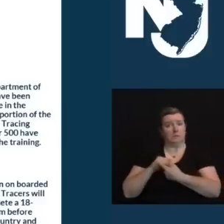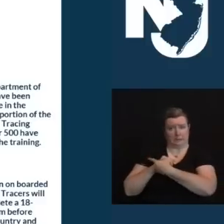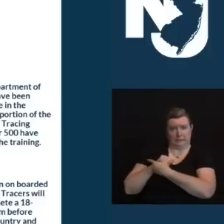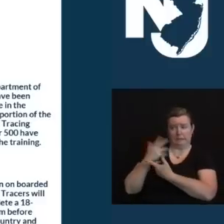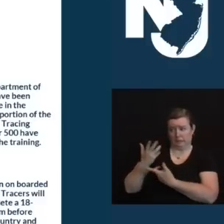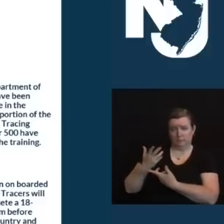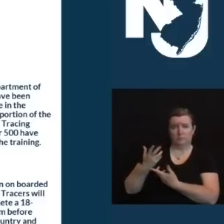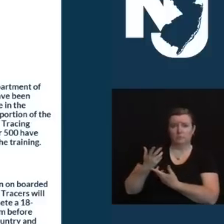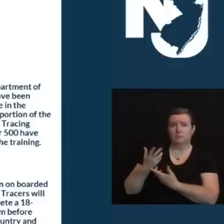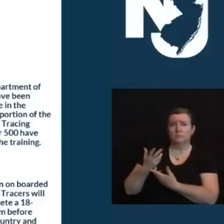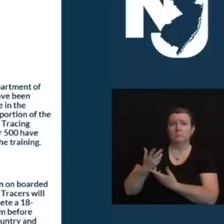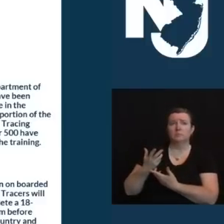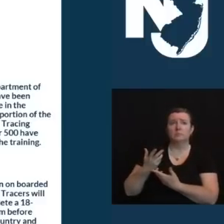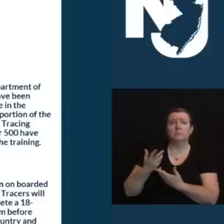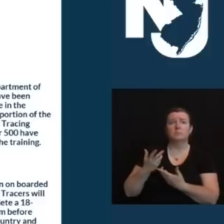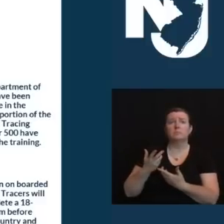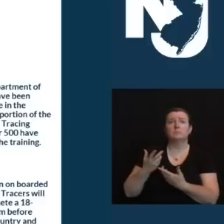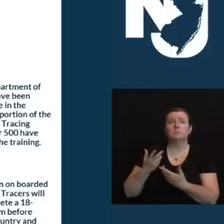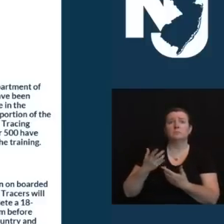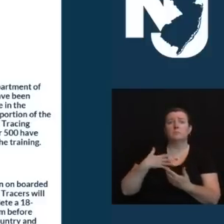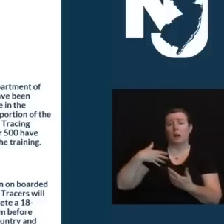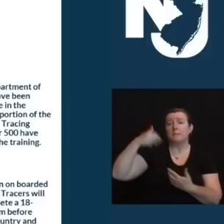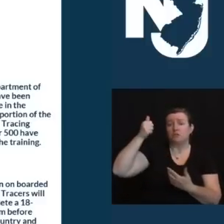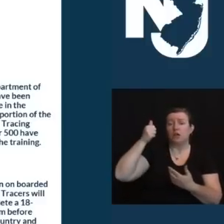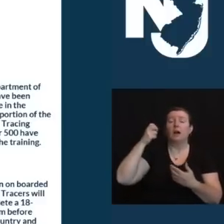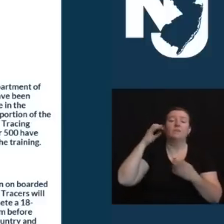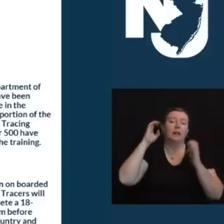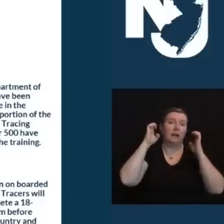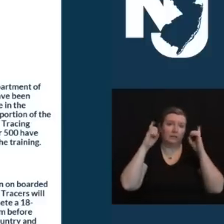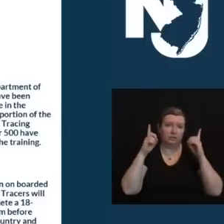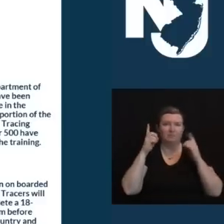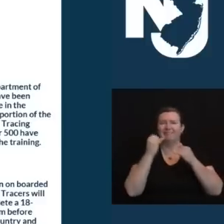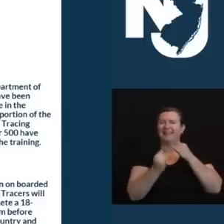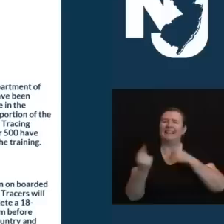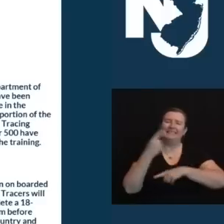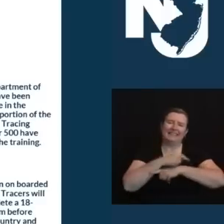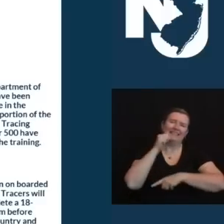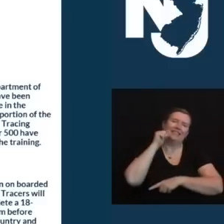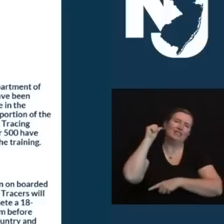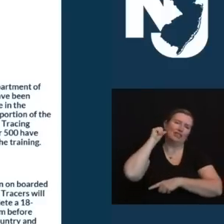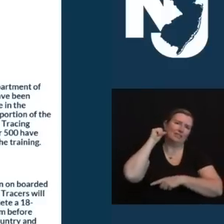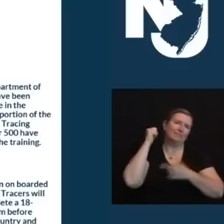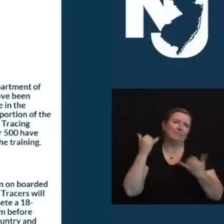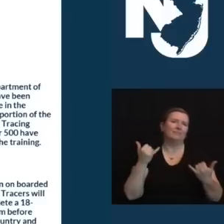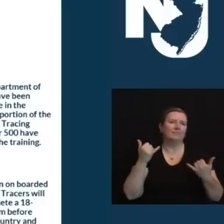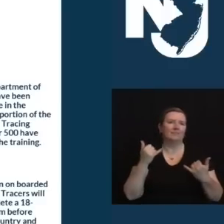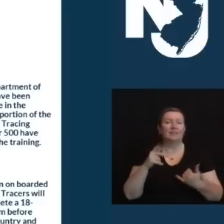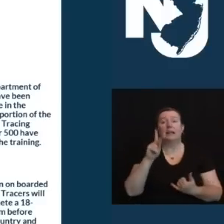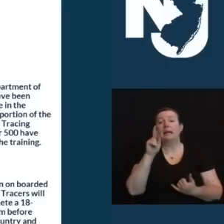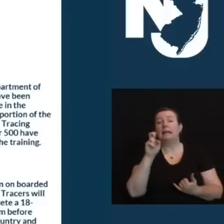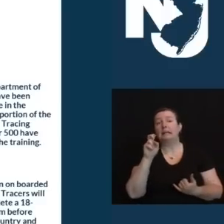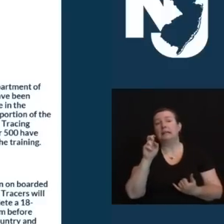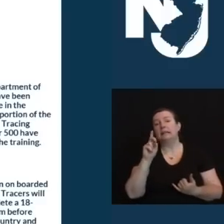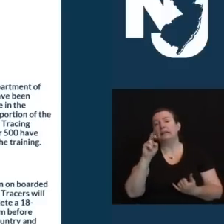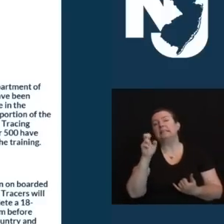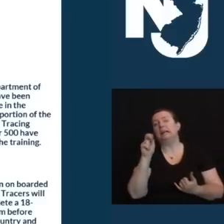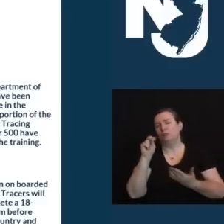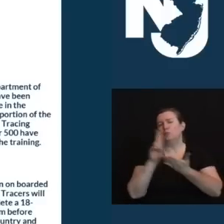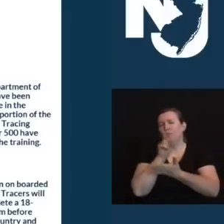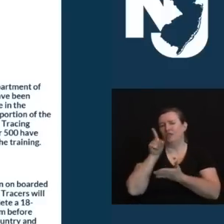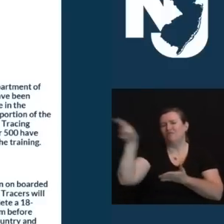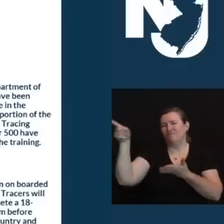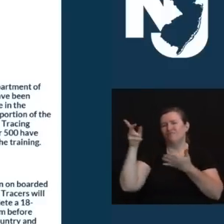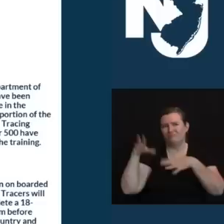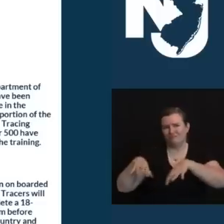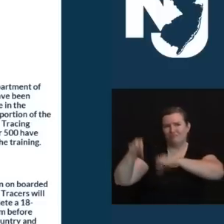day as the Commissioner of Education. He'll now be president of Keene University, but I should have added that yesterday was the first day of Dr.